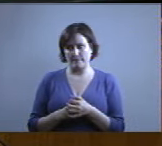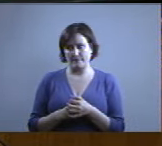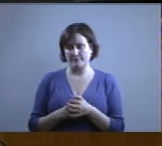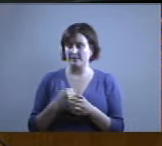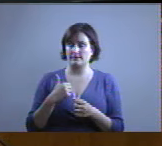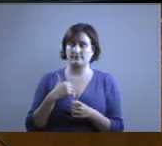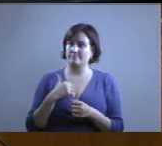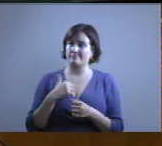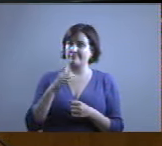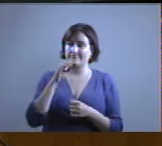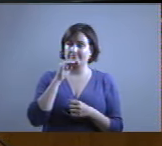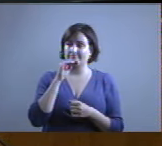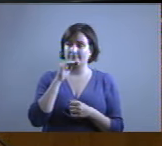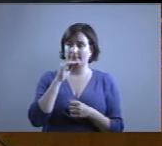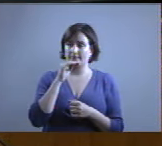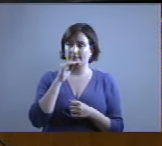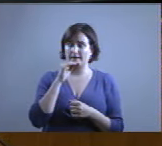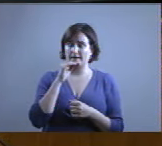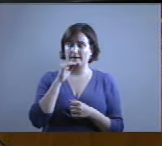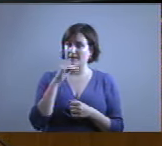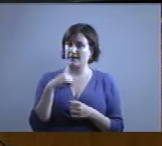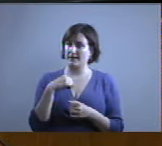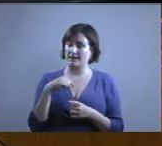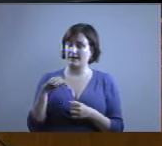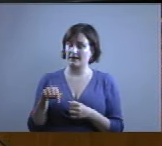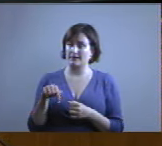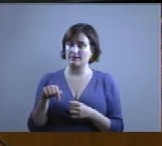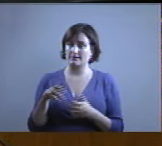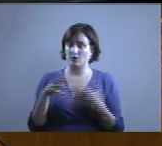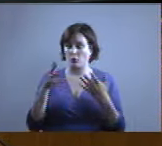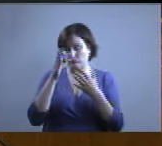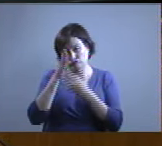moment suggesting that this is a bad attribute.